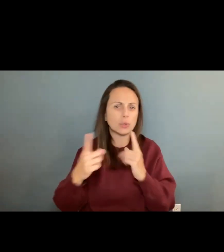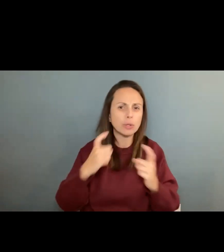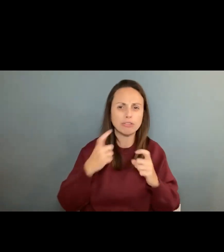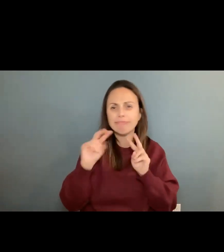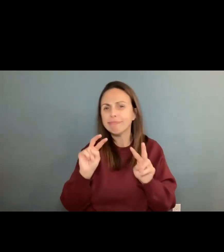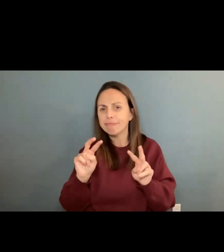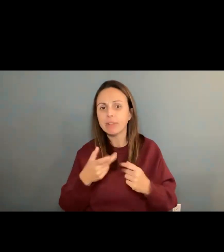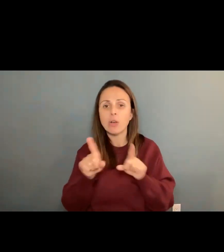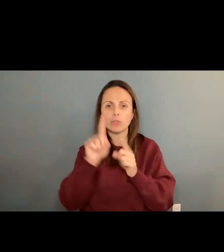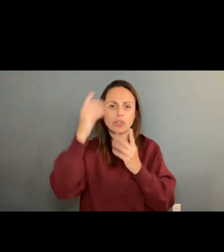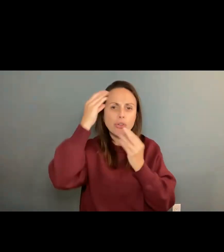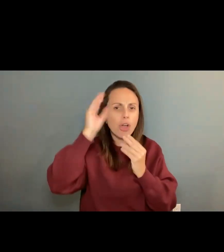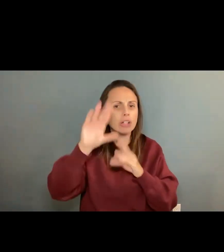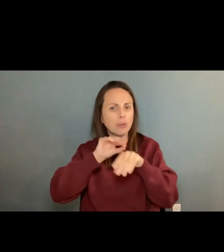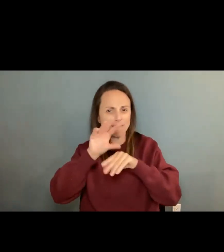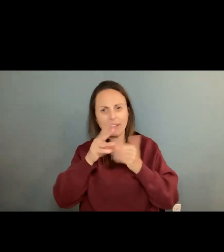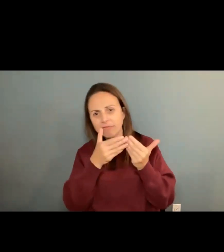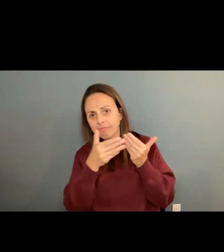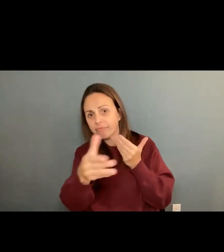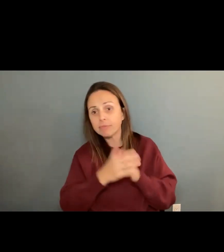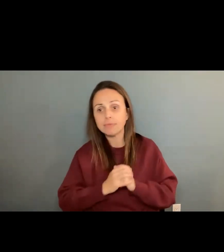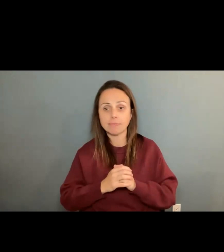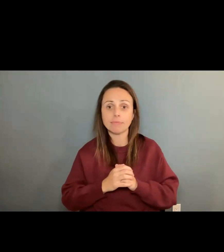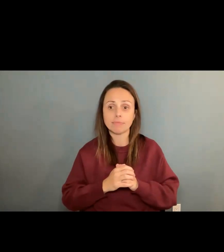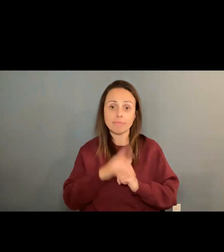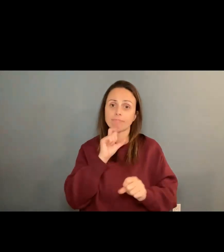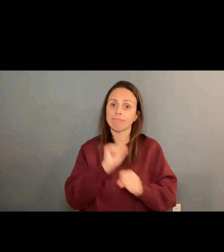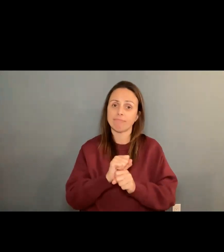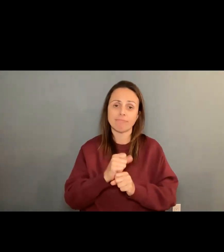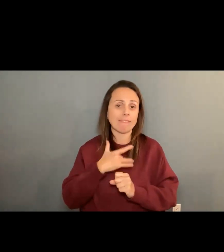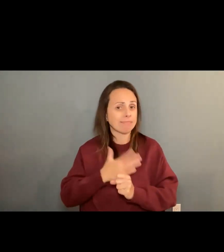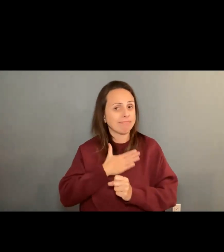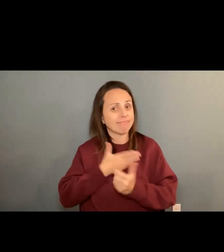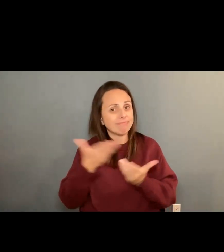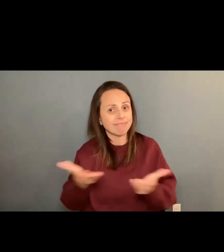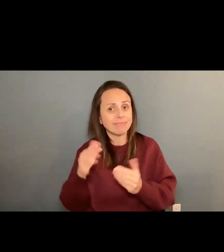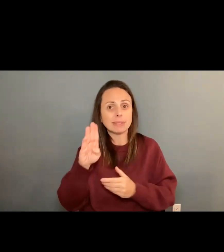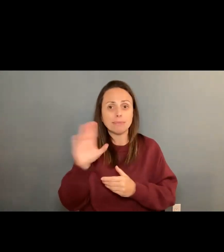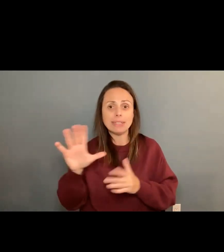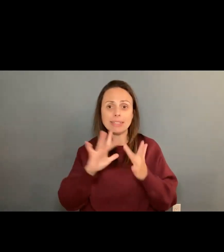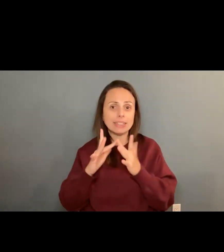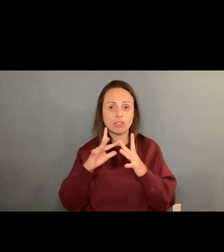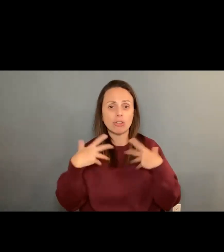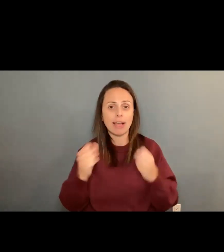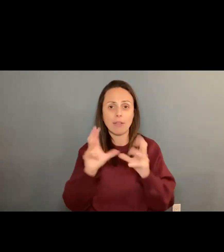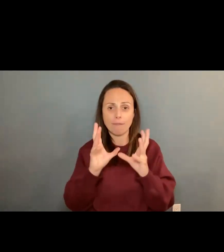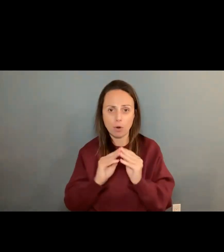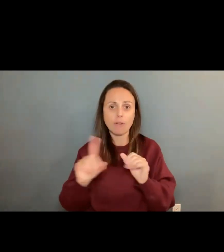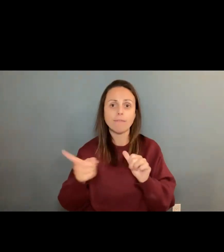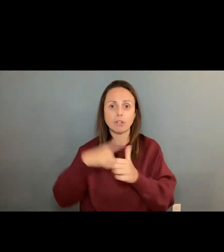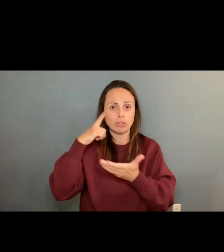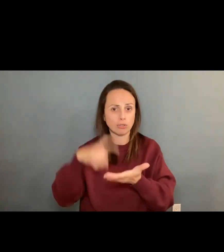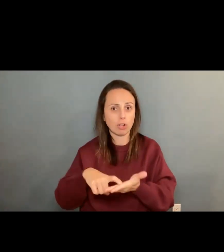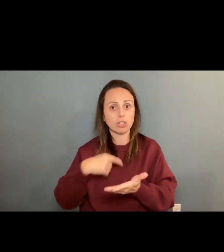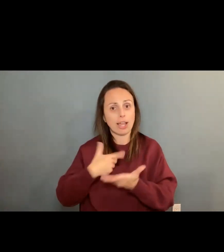and also your thoughts and advice as we move forward. Really, it's a pleasure to be at this BC Digital Health Forum. I'd like to first acknowledge